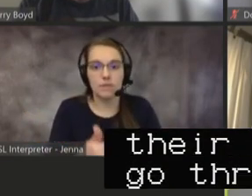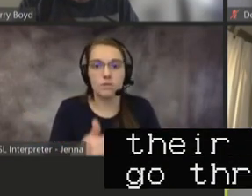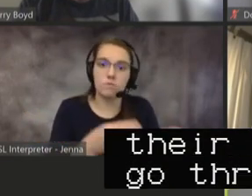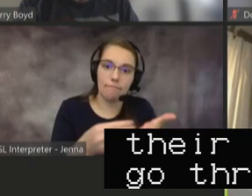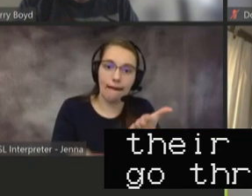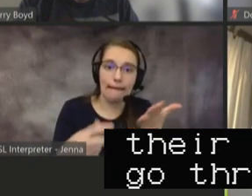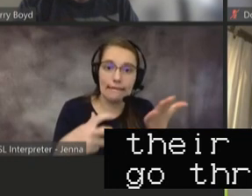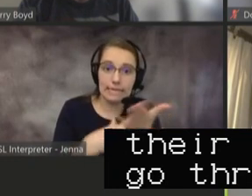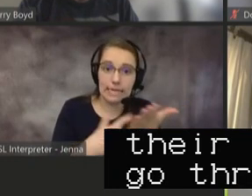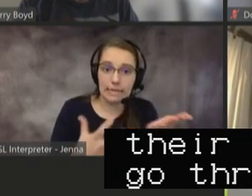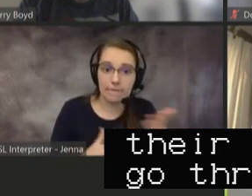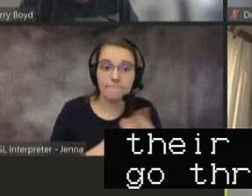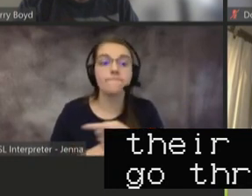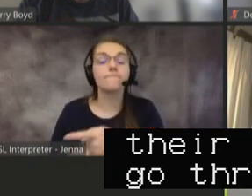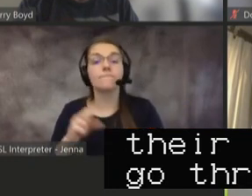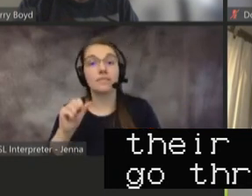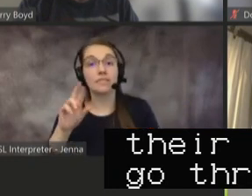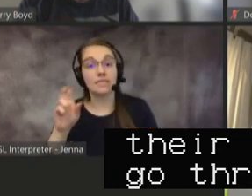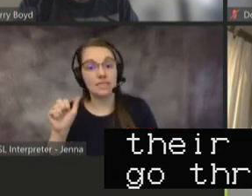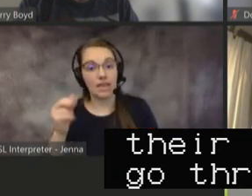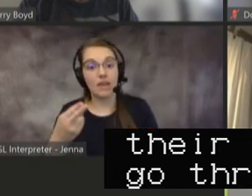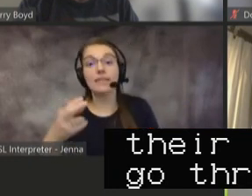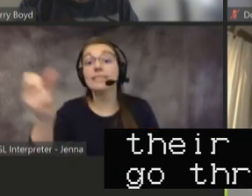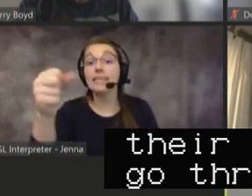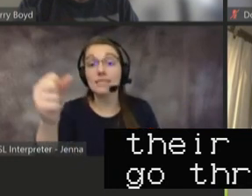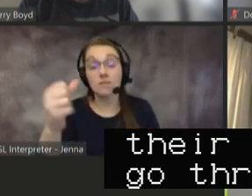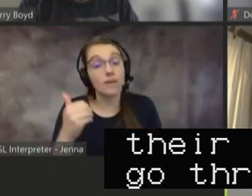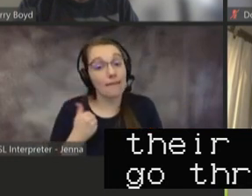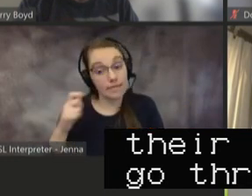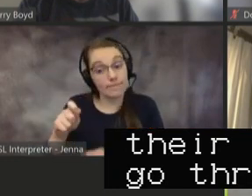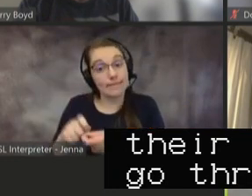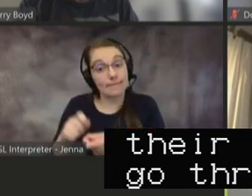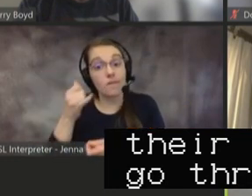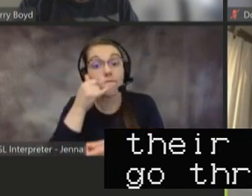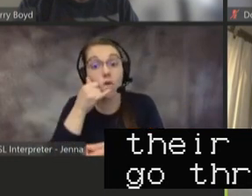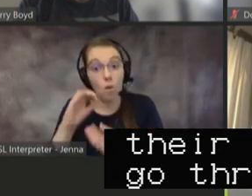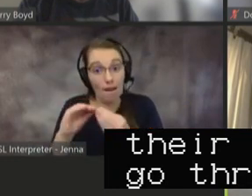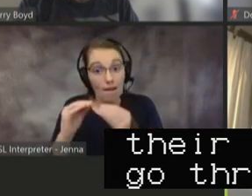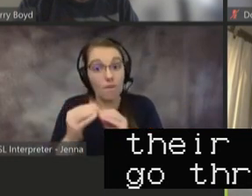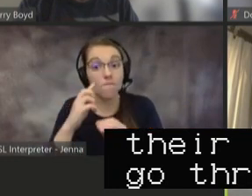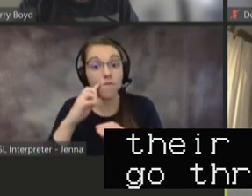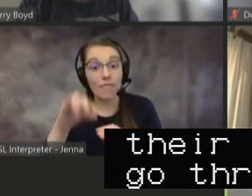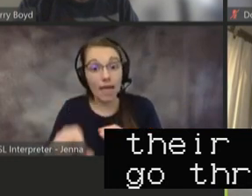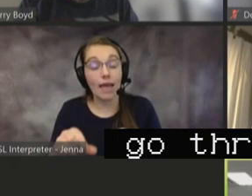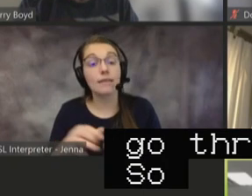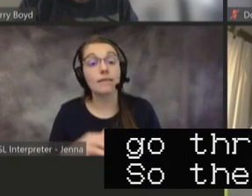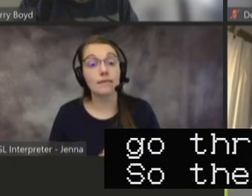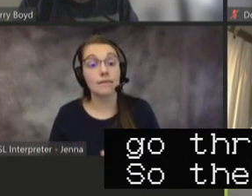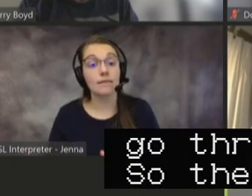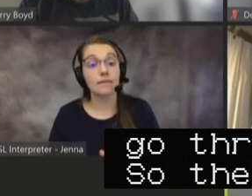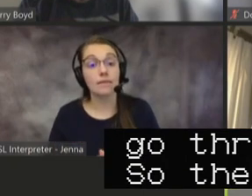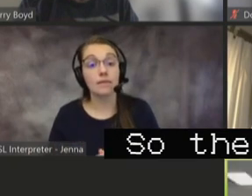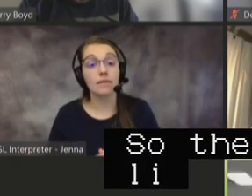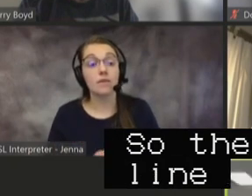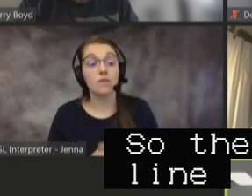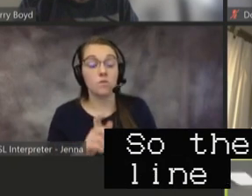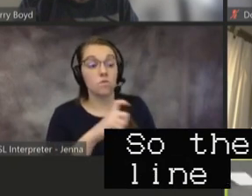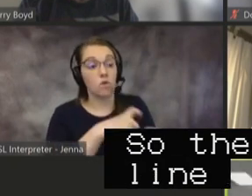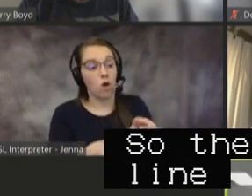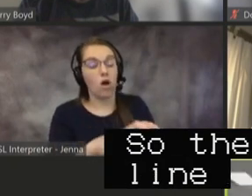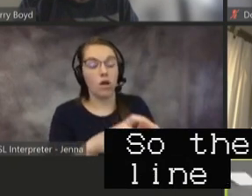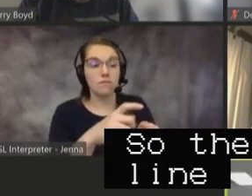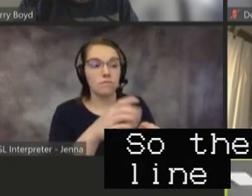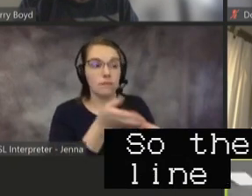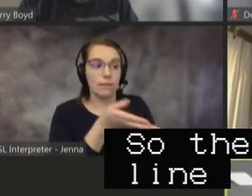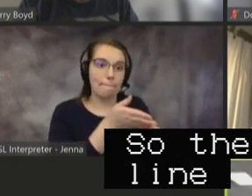So there is a dedicated ticket line. And so if you call, you can either call the main number and